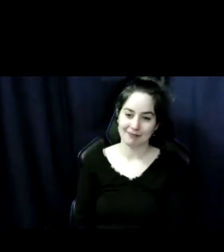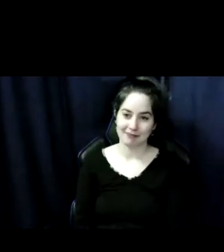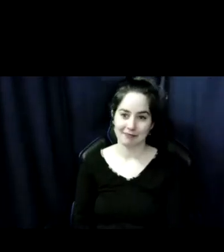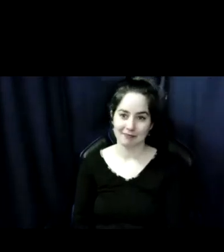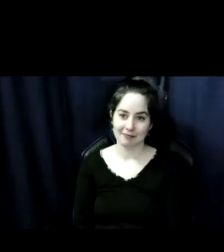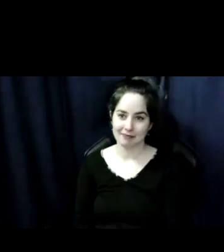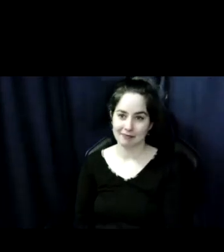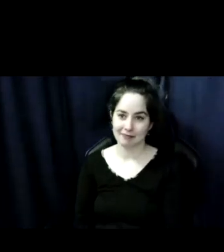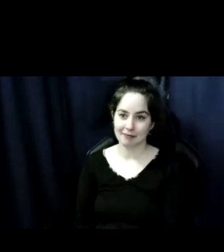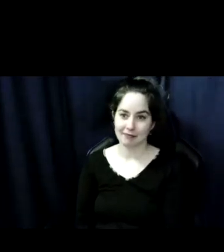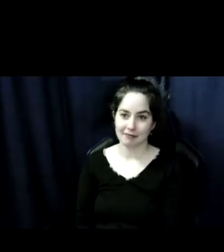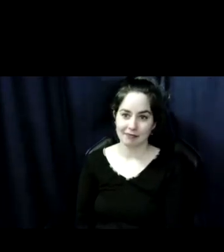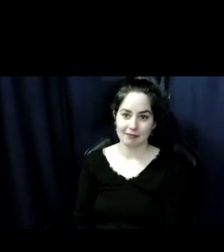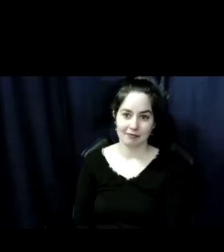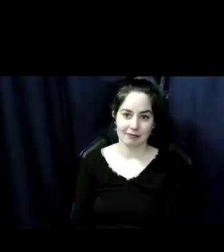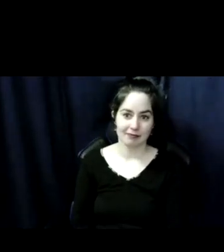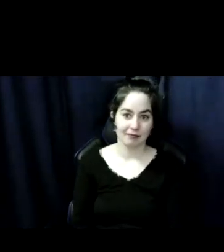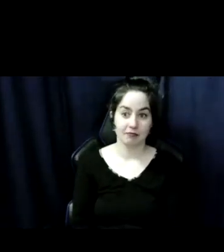Okay.